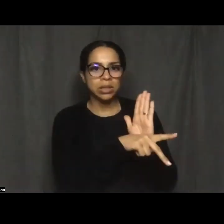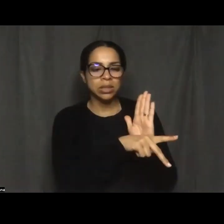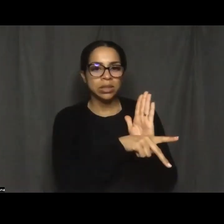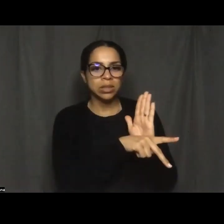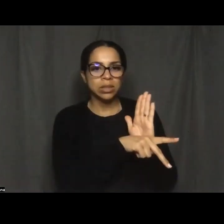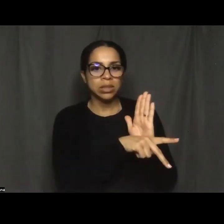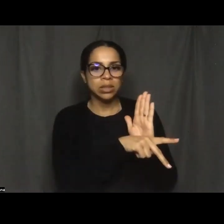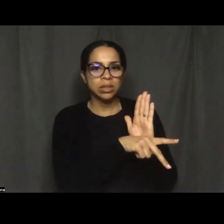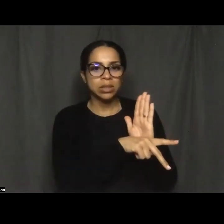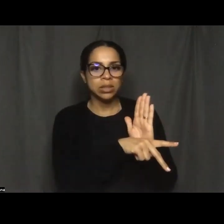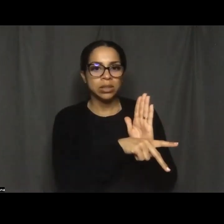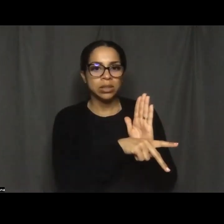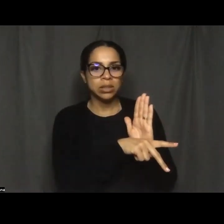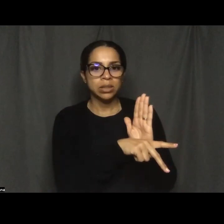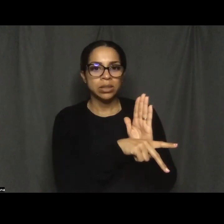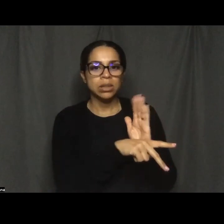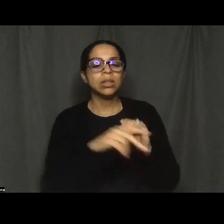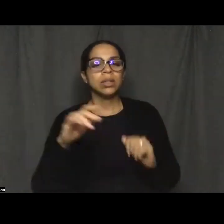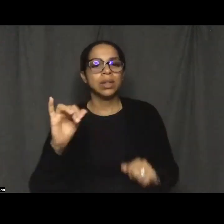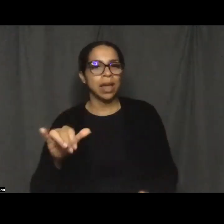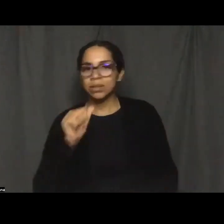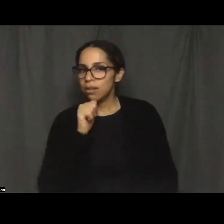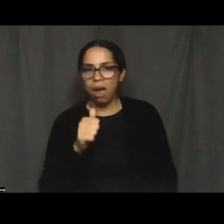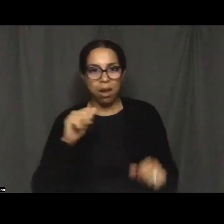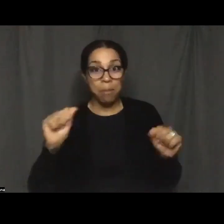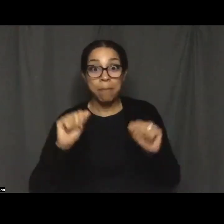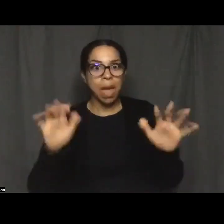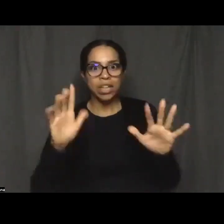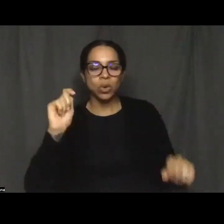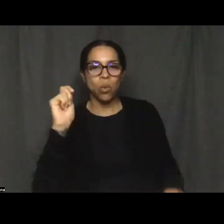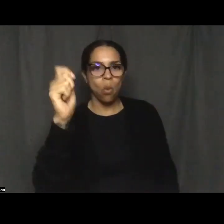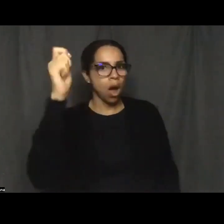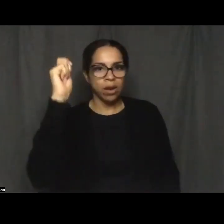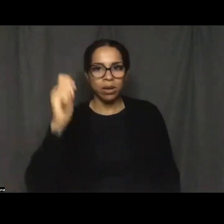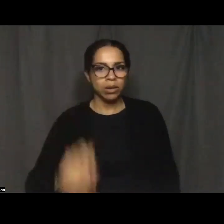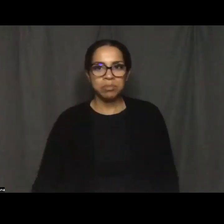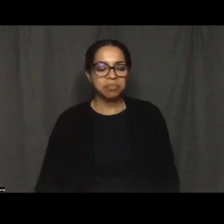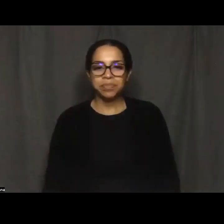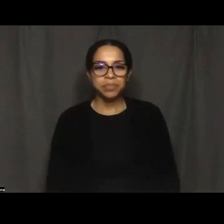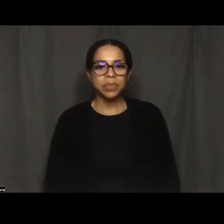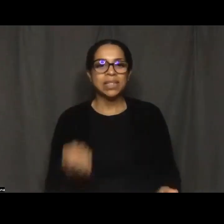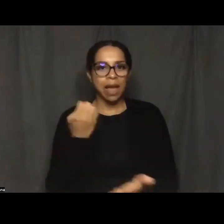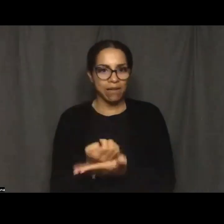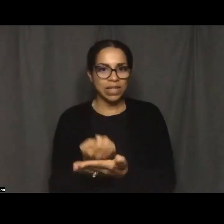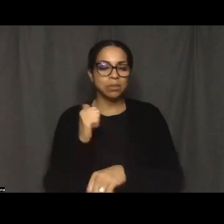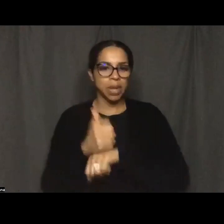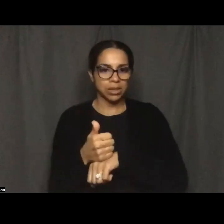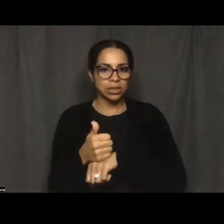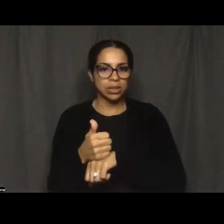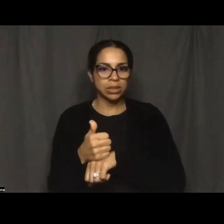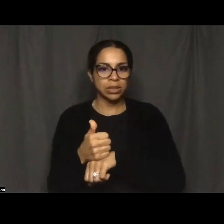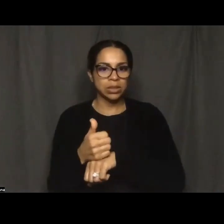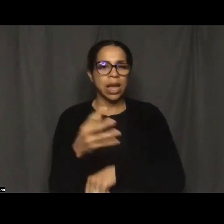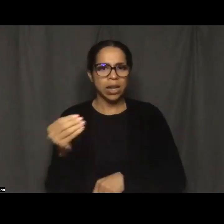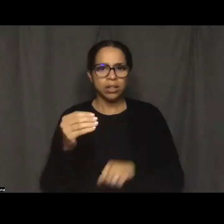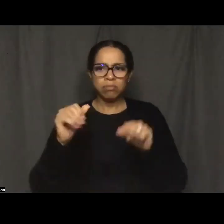And that's where, and that is not a magic wand. And that is evidence-based, and